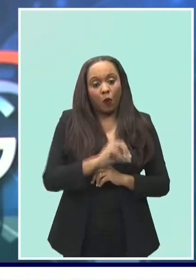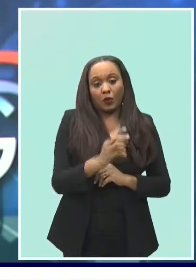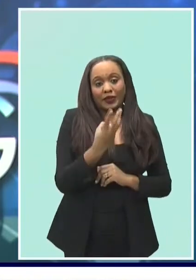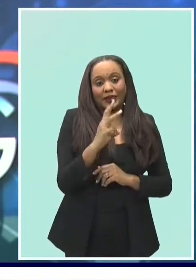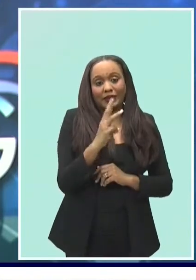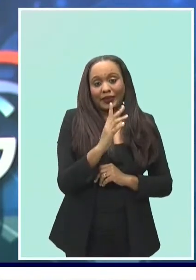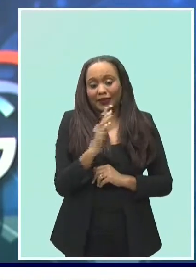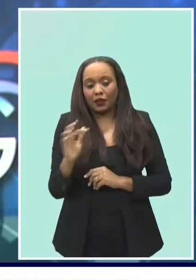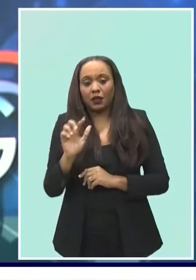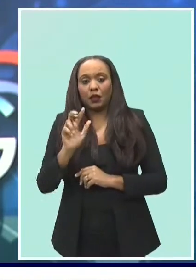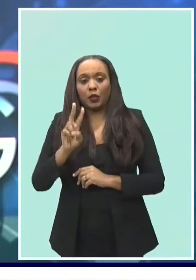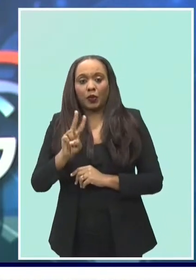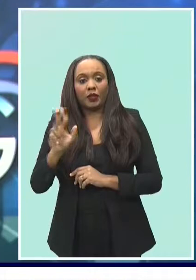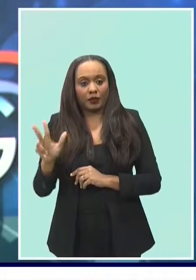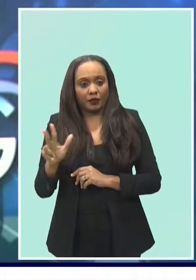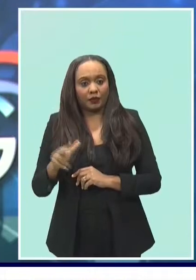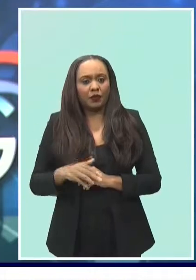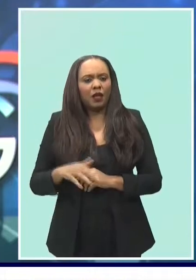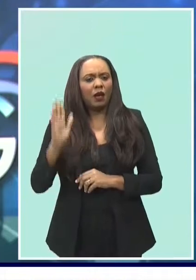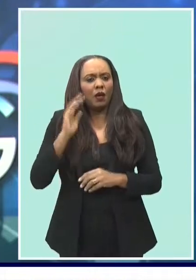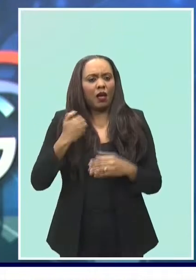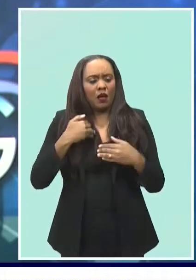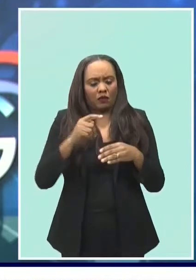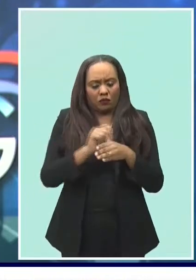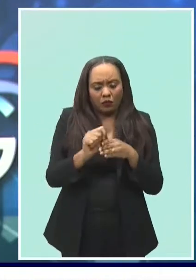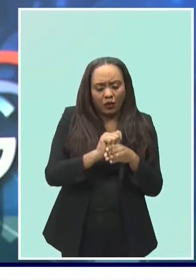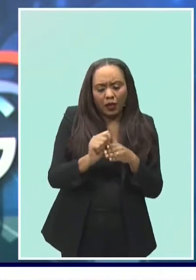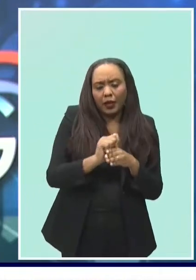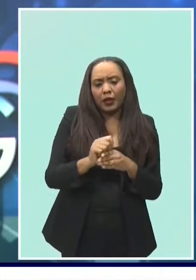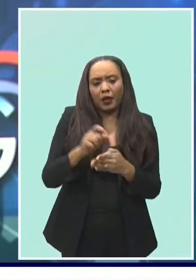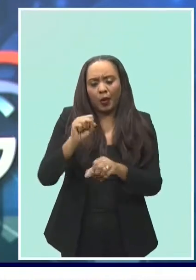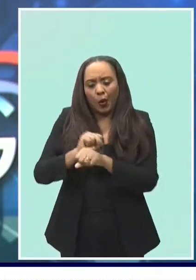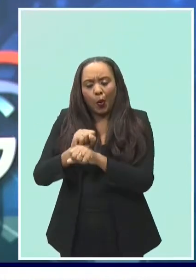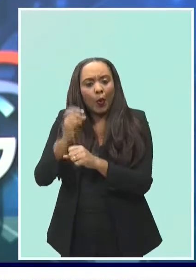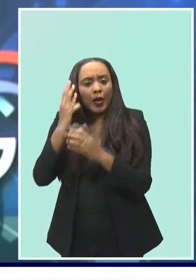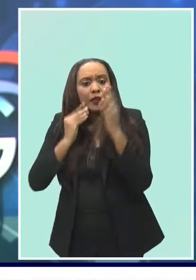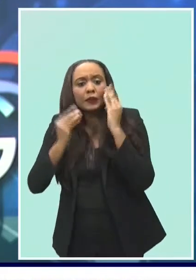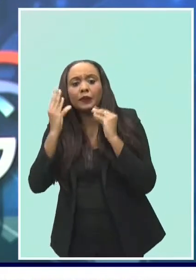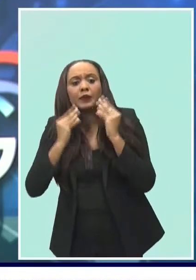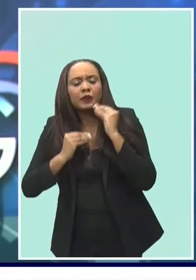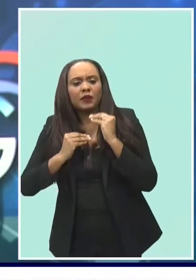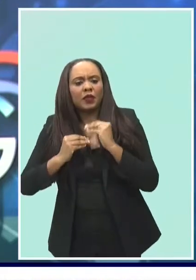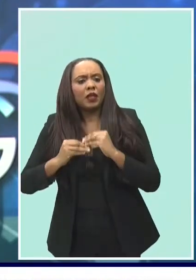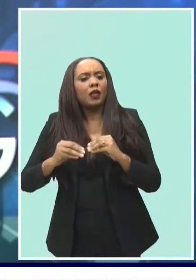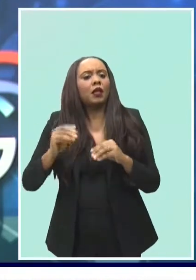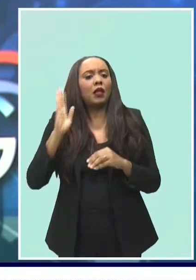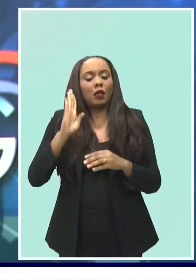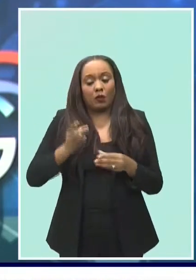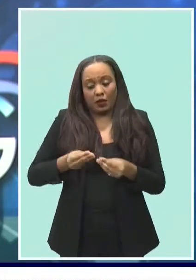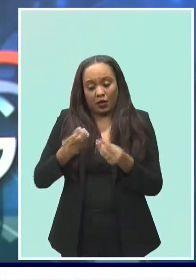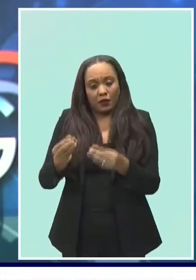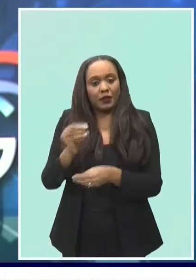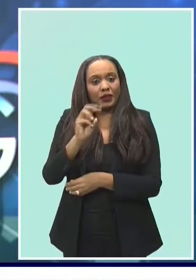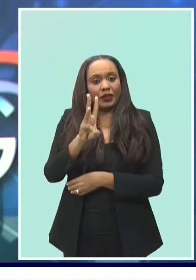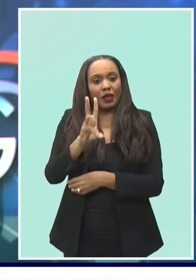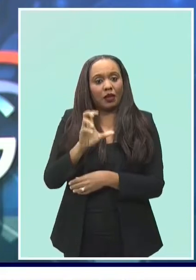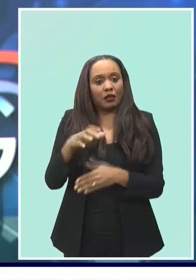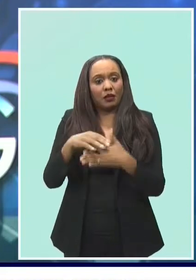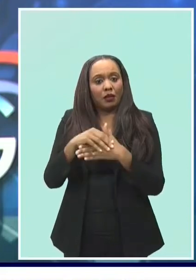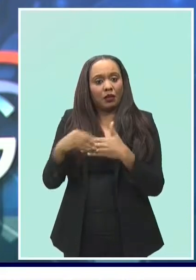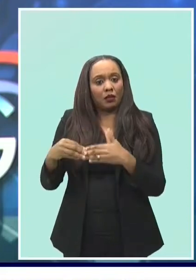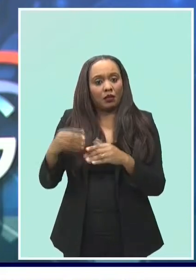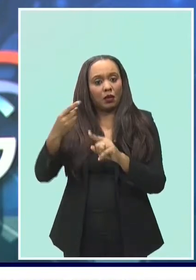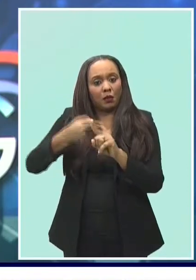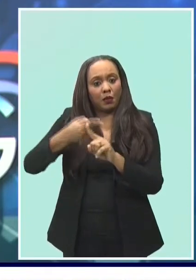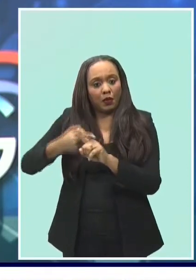It provides a mixture of training and work experience. Students will also benefit from a stipend of $600 per month.